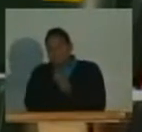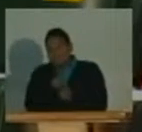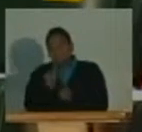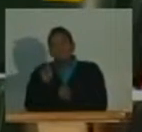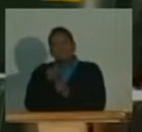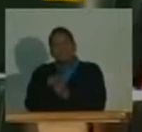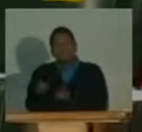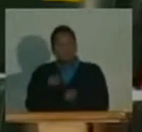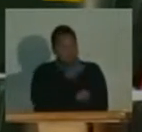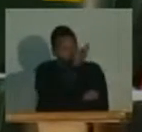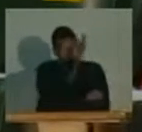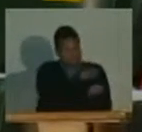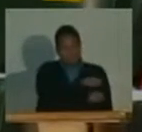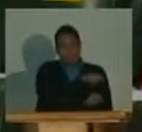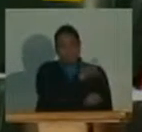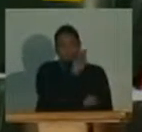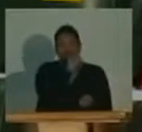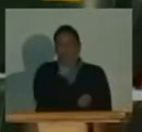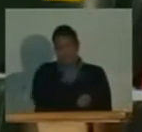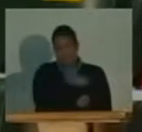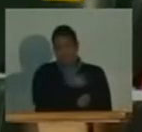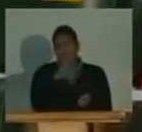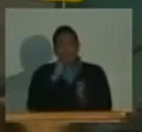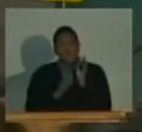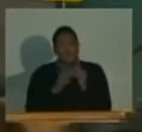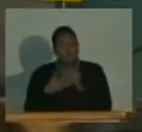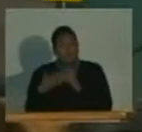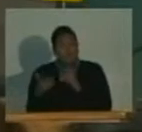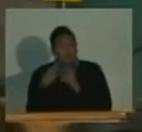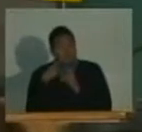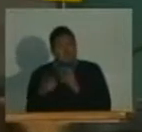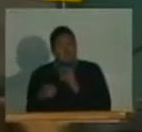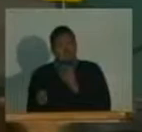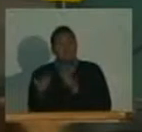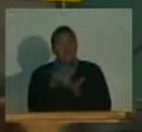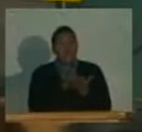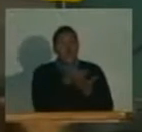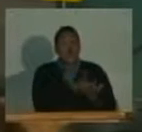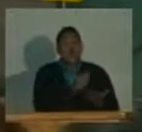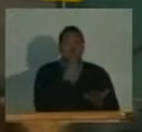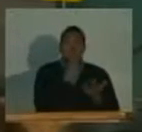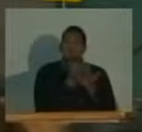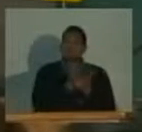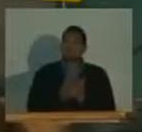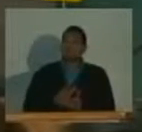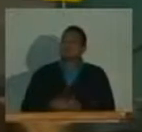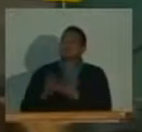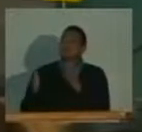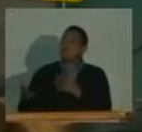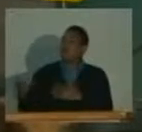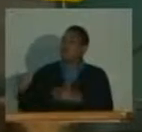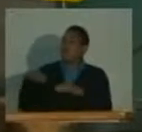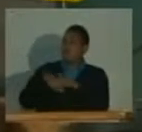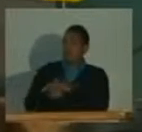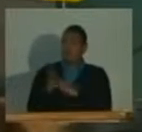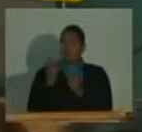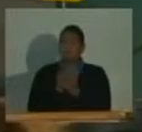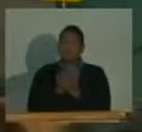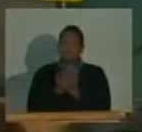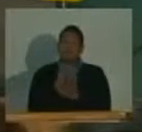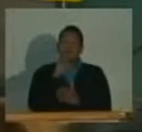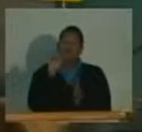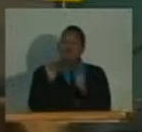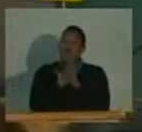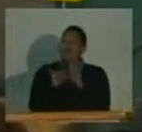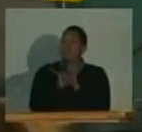The court went on to opine as follows. The DNA collected from arrestees is an irrefutable identification of the